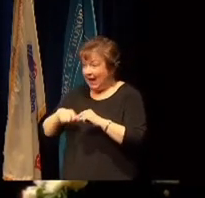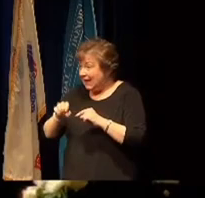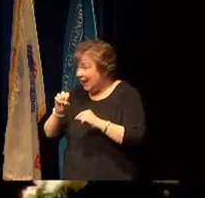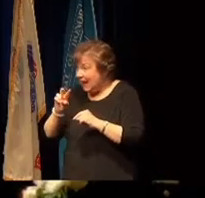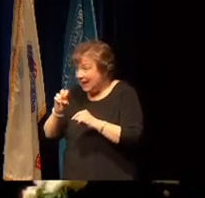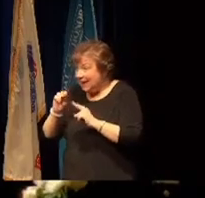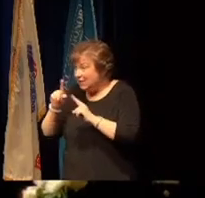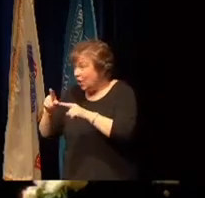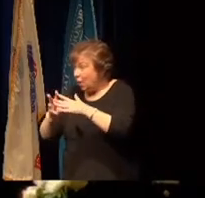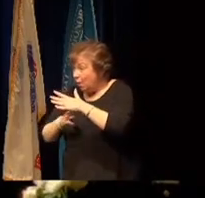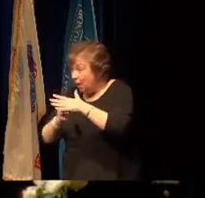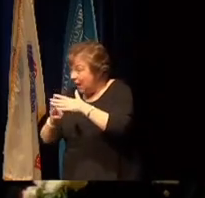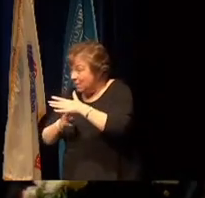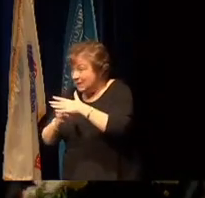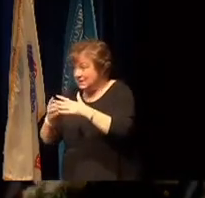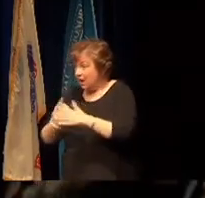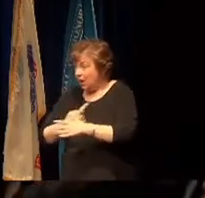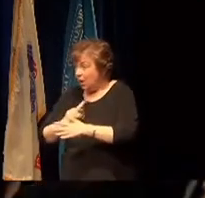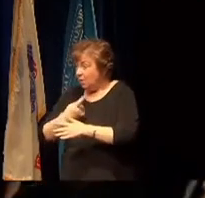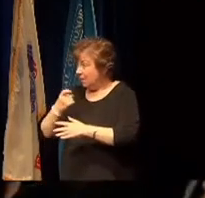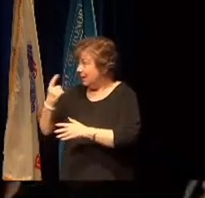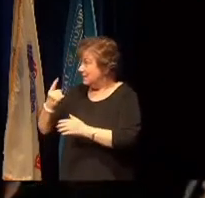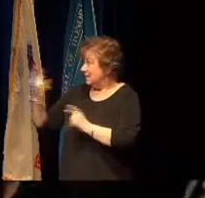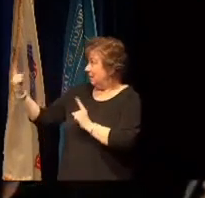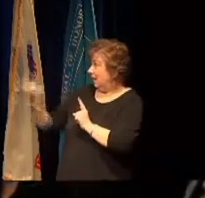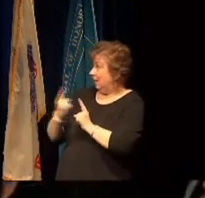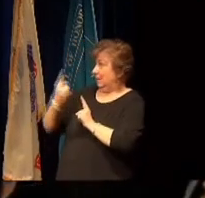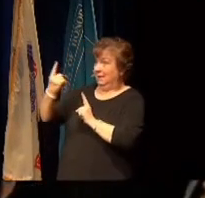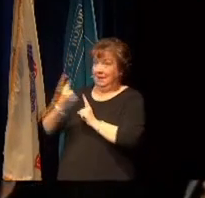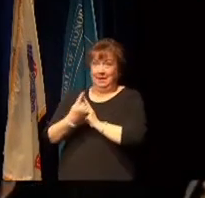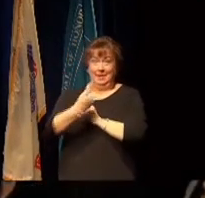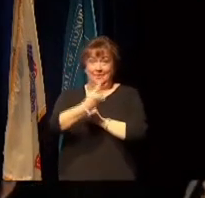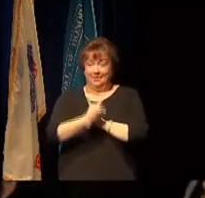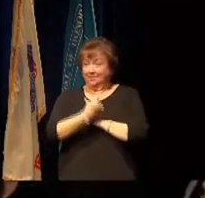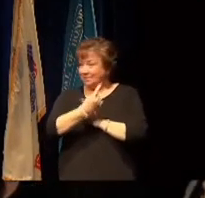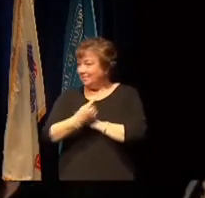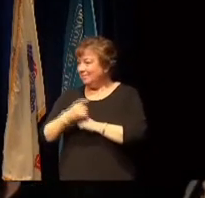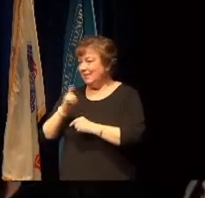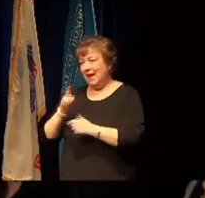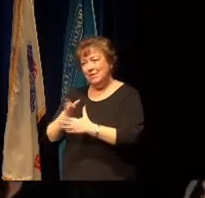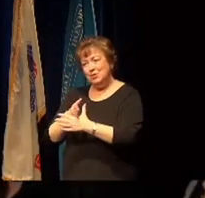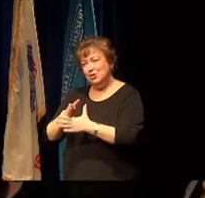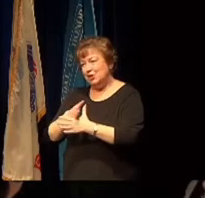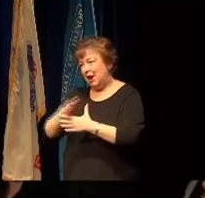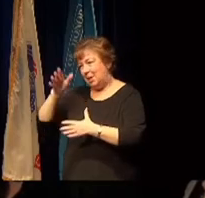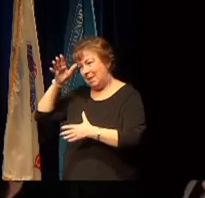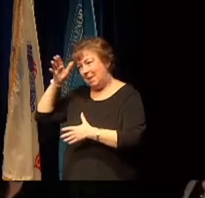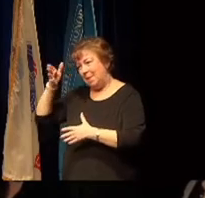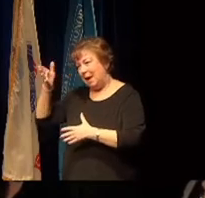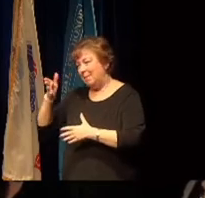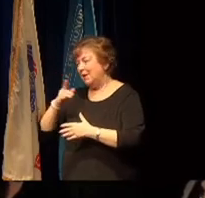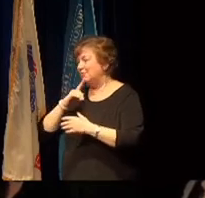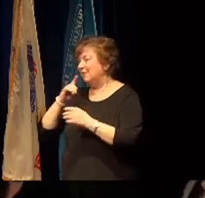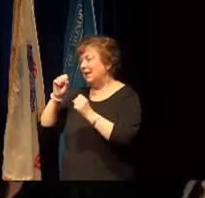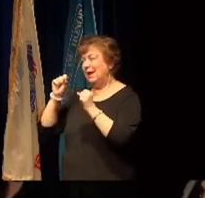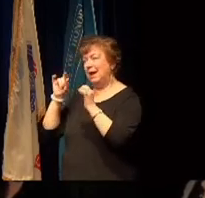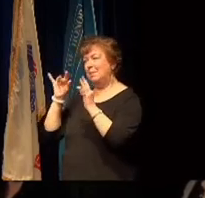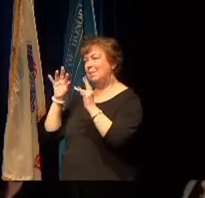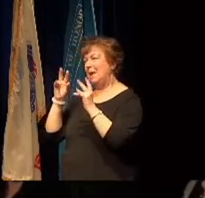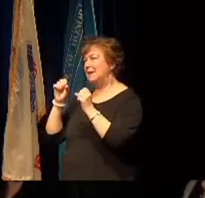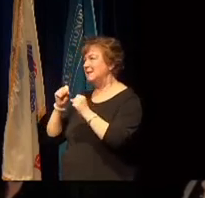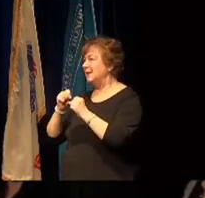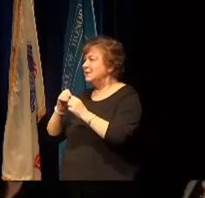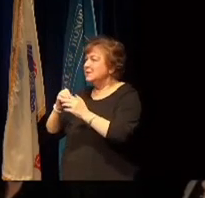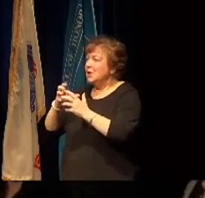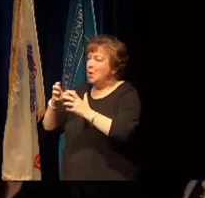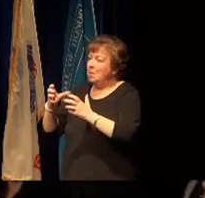up. Like, the influence he has had on so many people, I had to share my papa, which was amazing because there was so